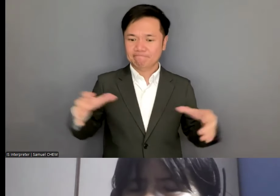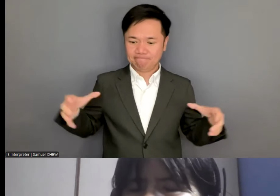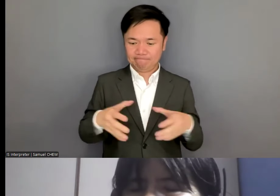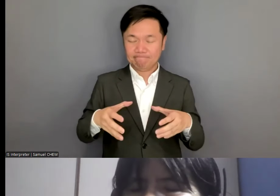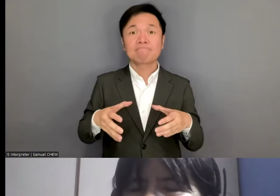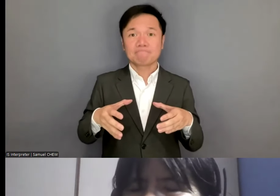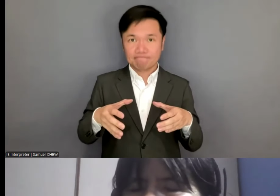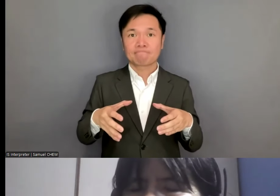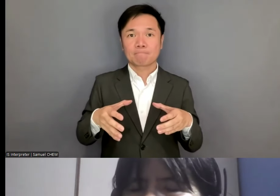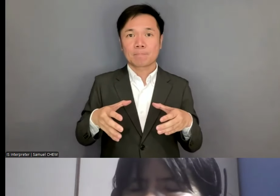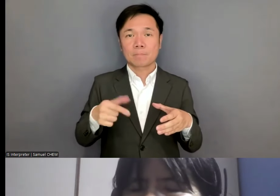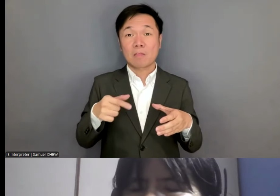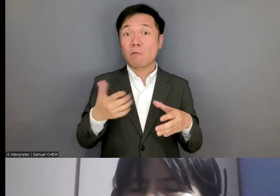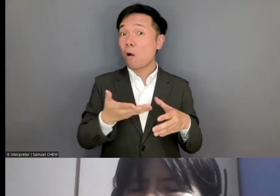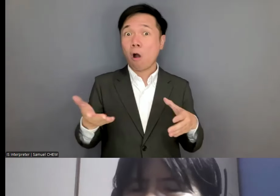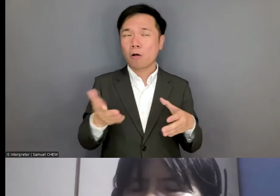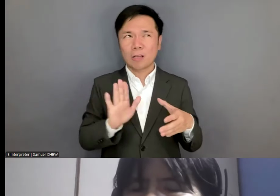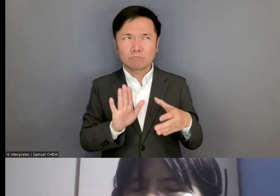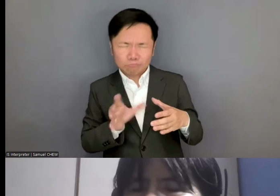to make that our voices are heard